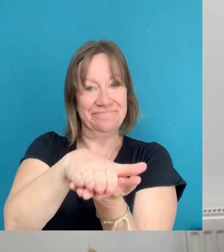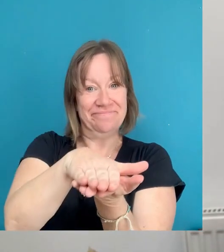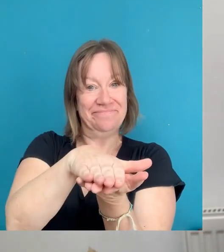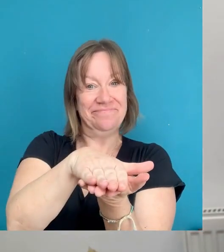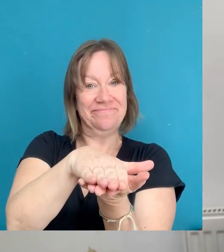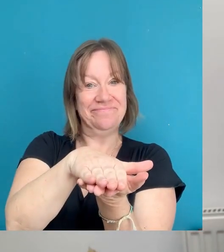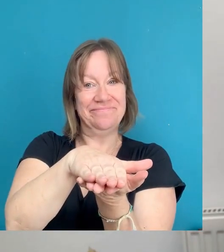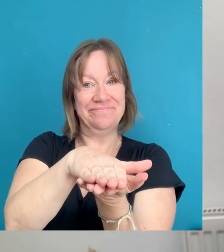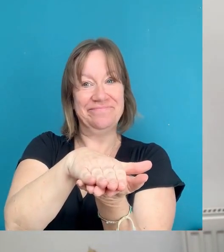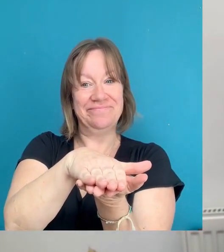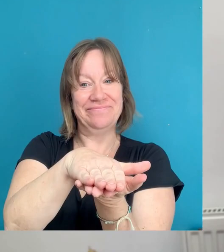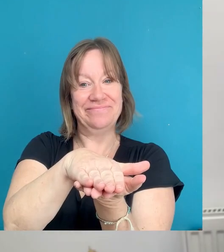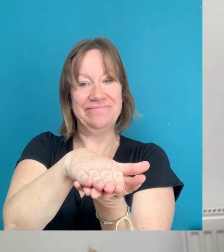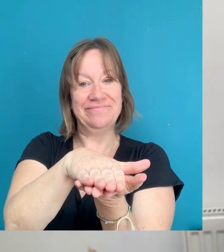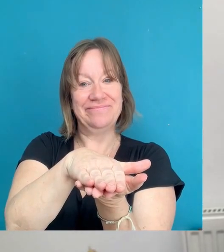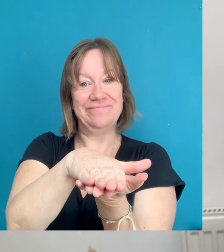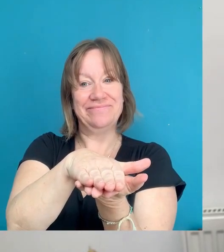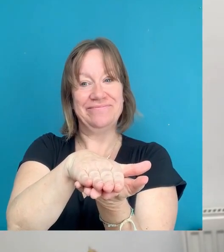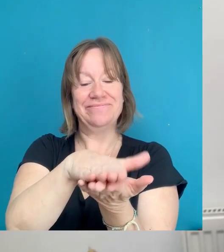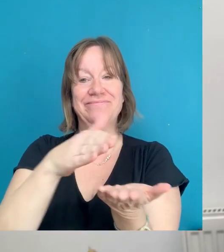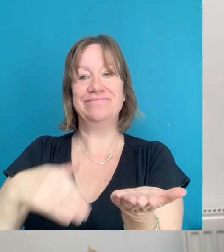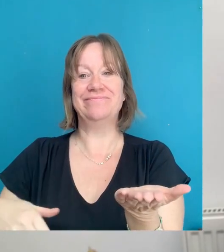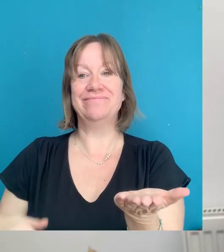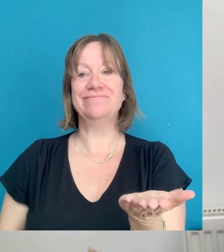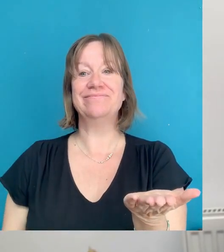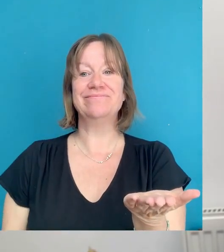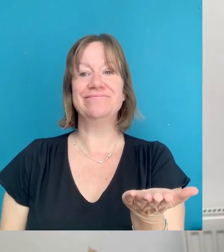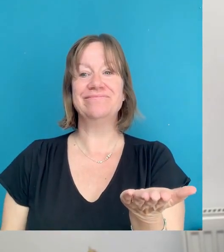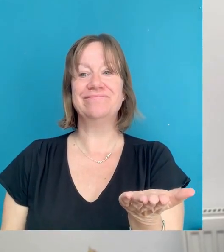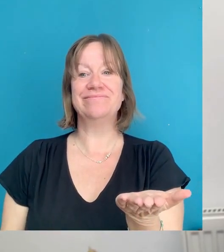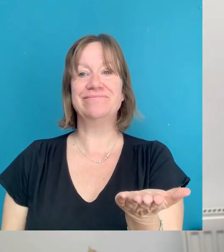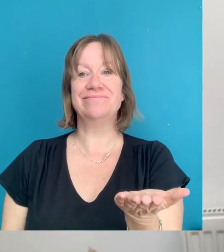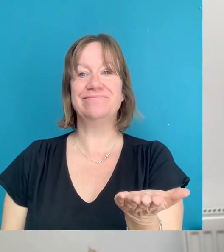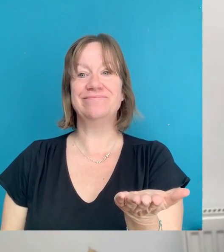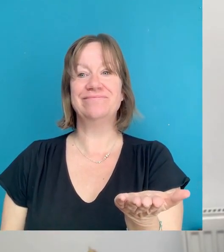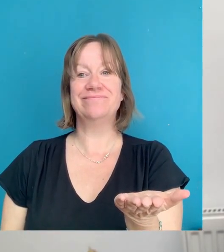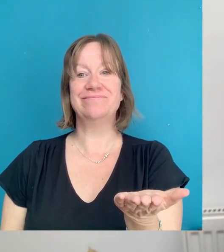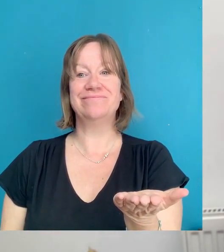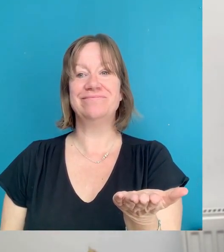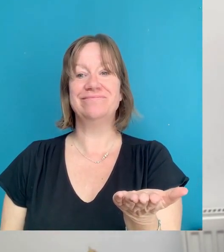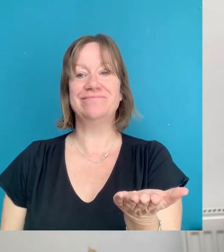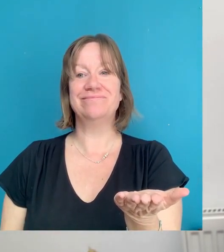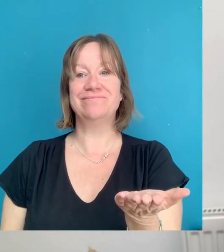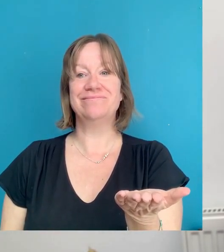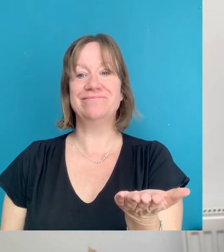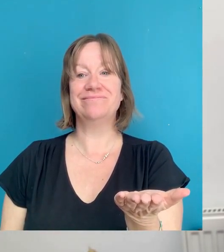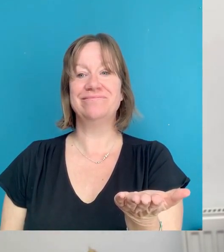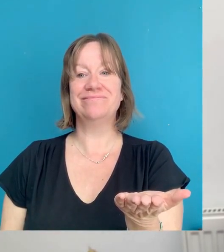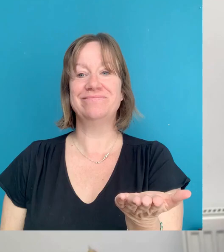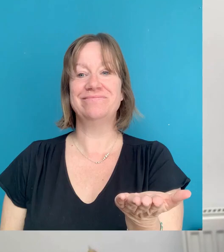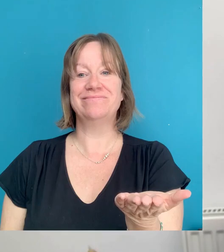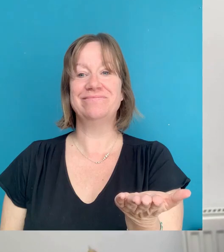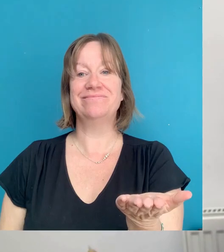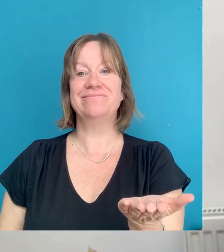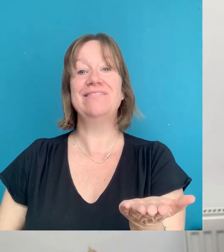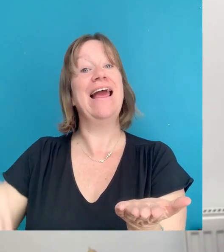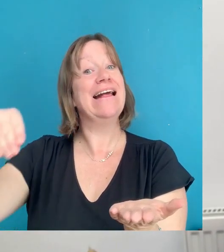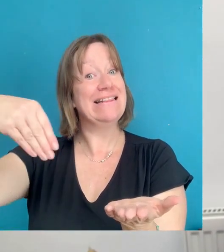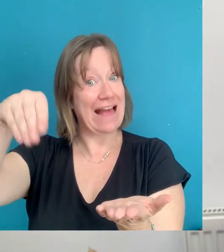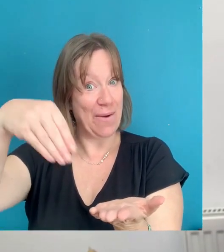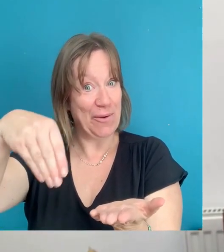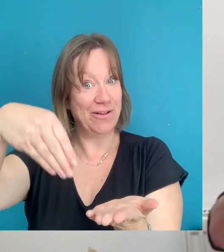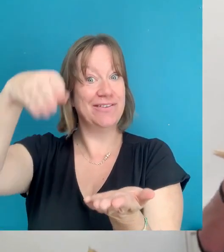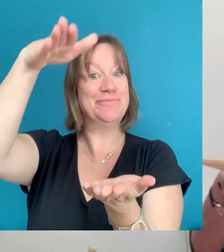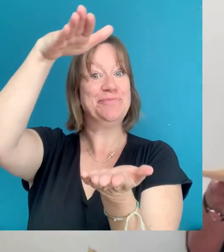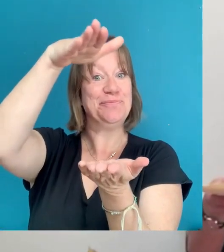Getting another piece of newsprint and placing that on top. All of